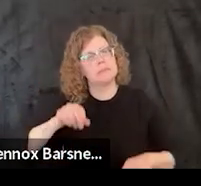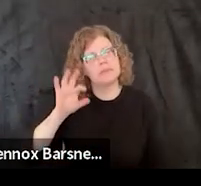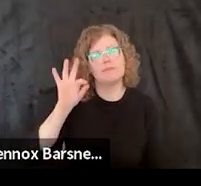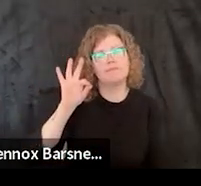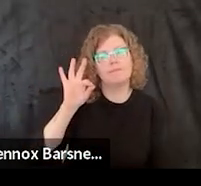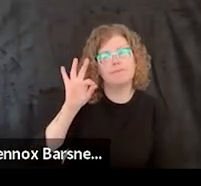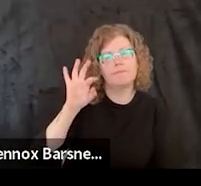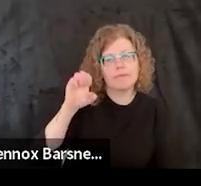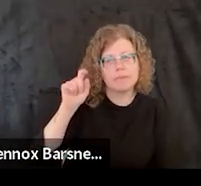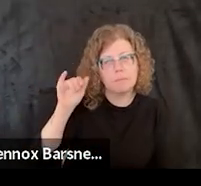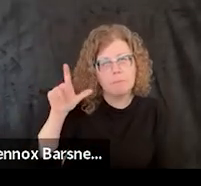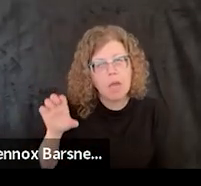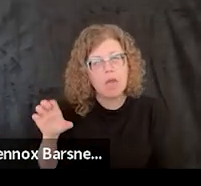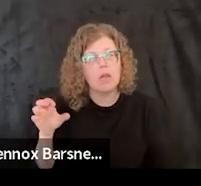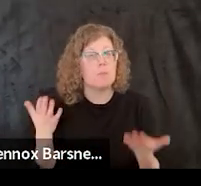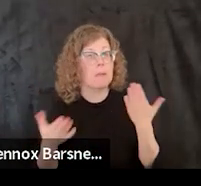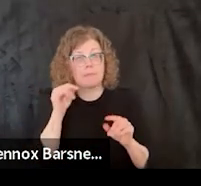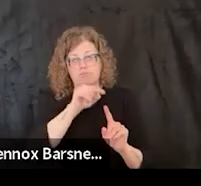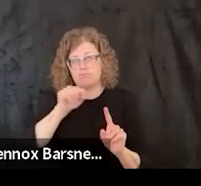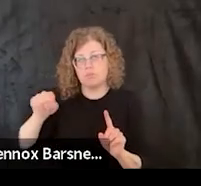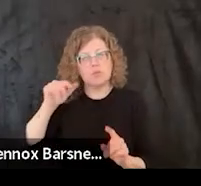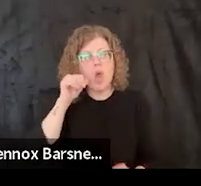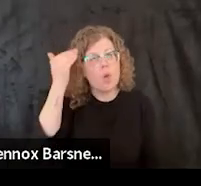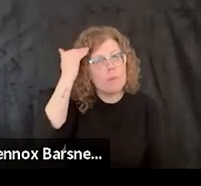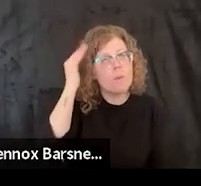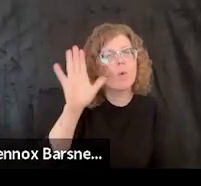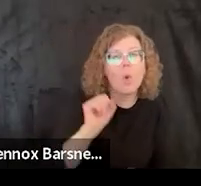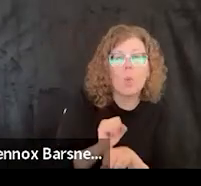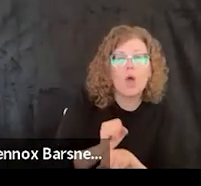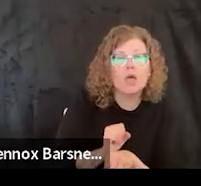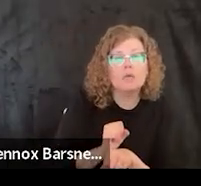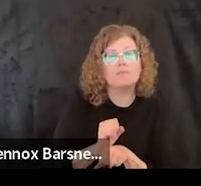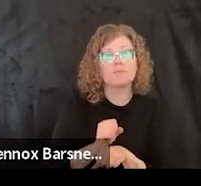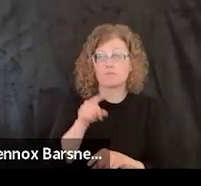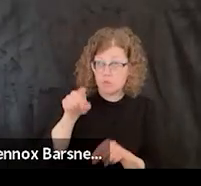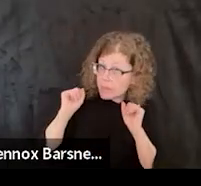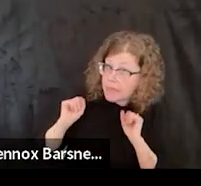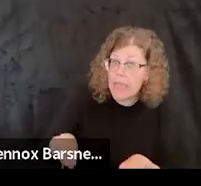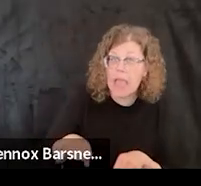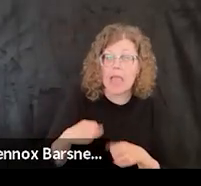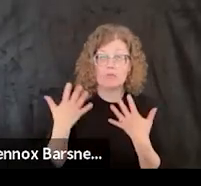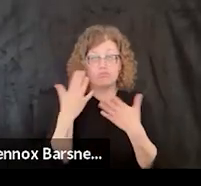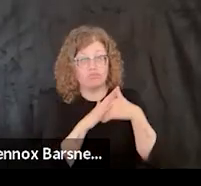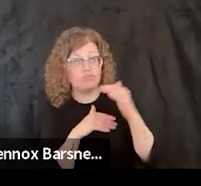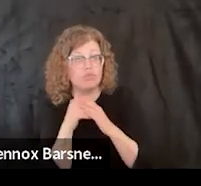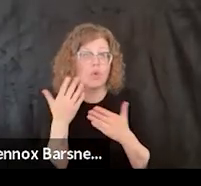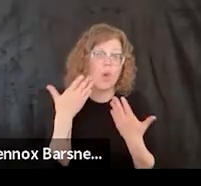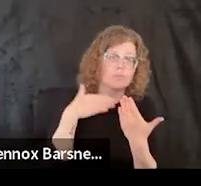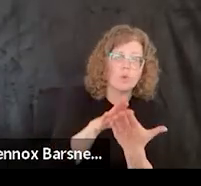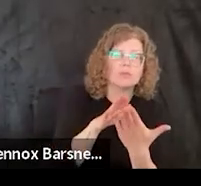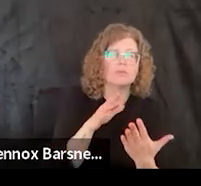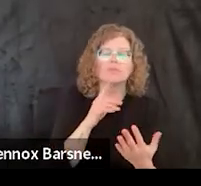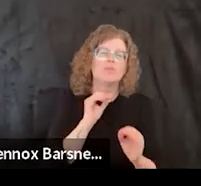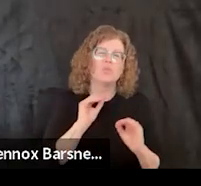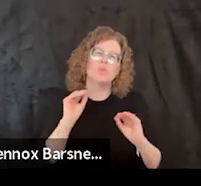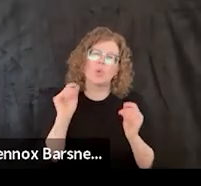your discipline or capacity or your process and approach. There is no standard template for this, so you can